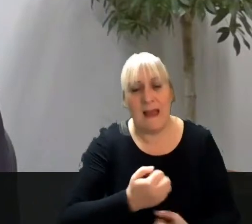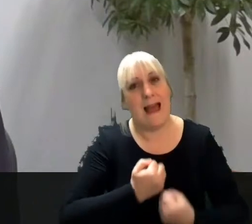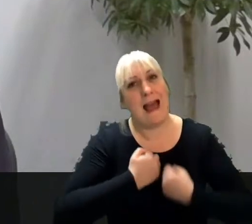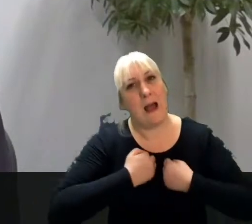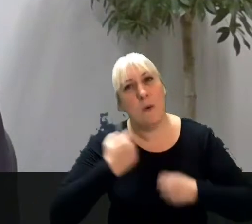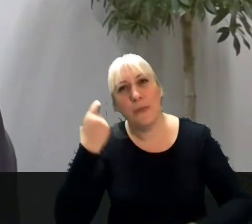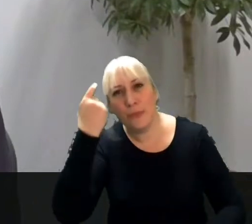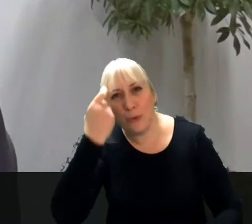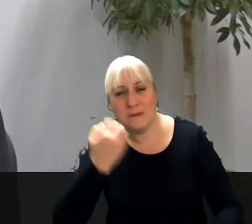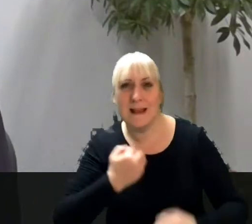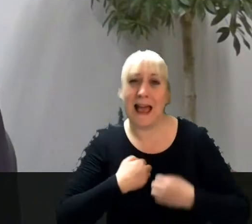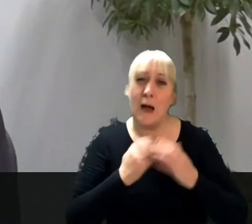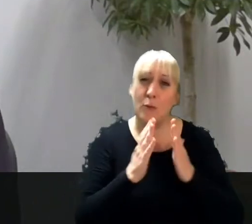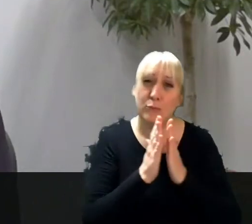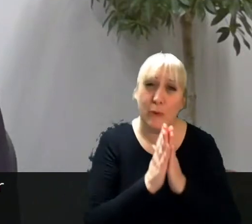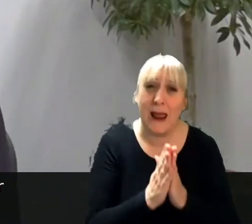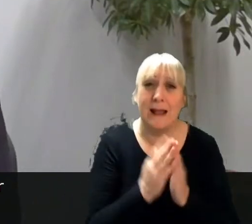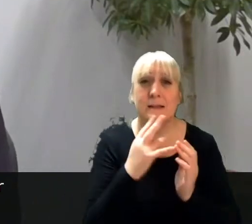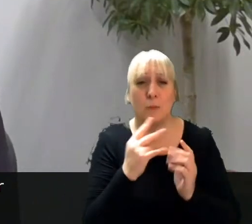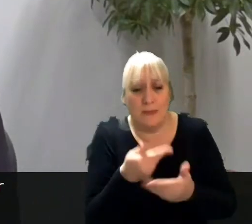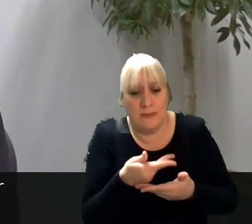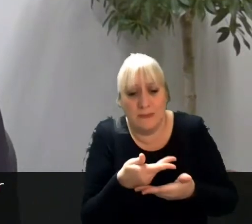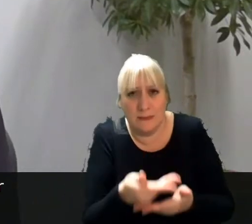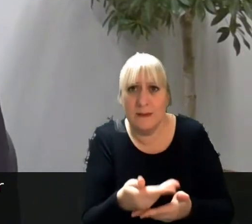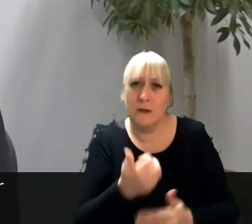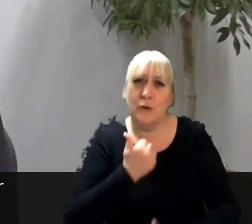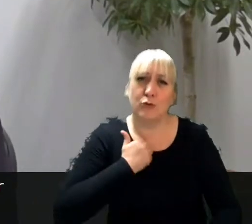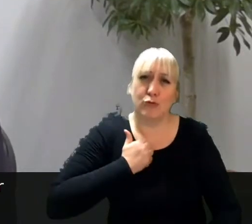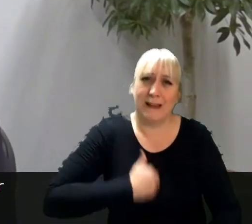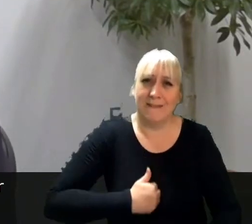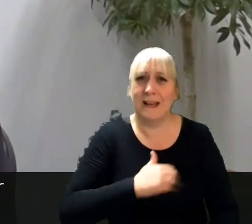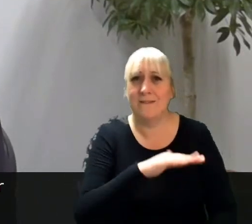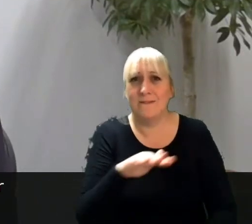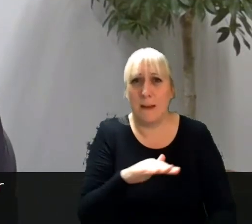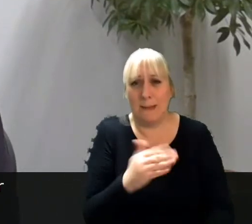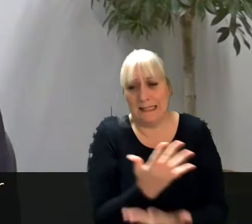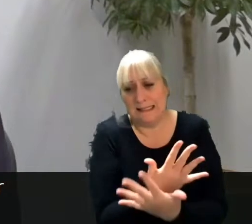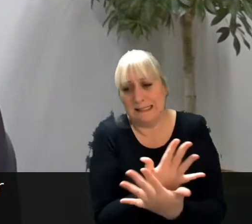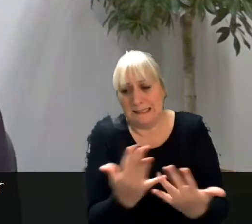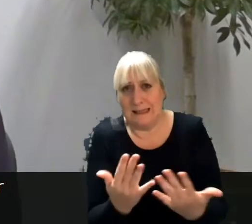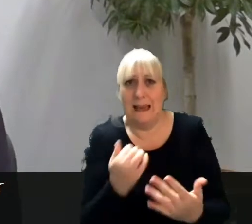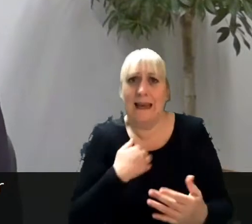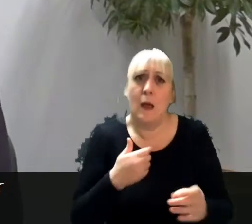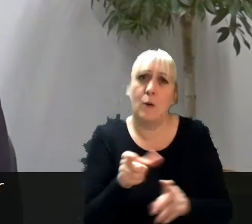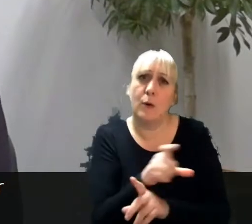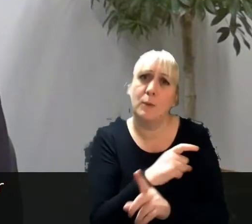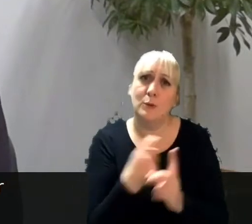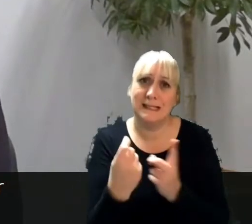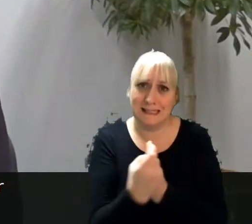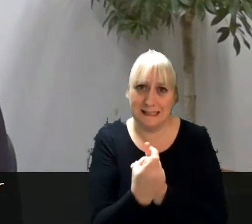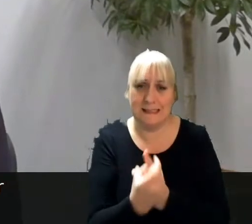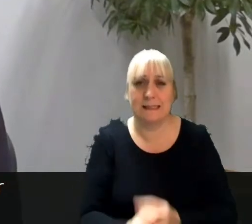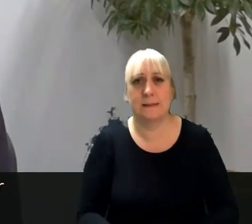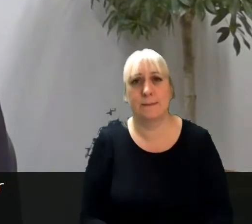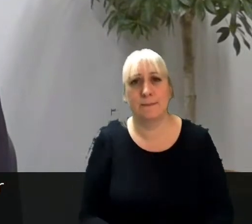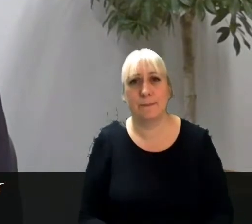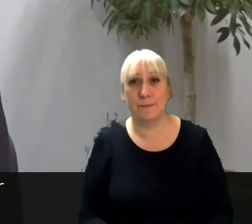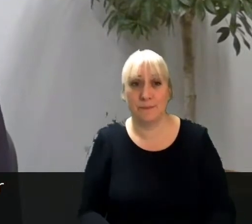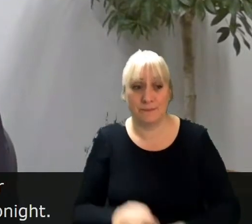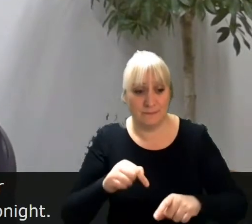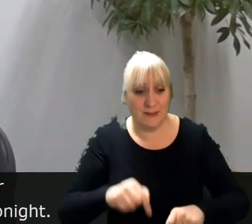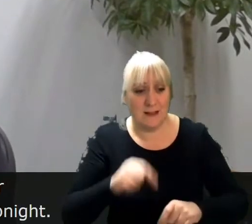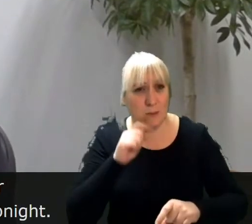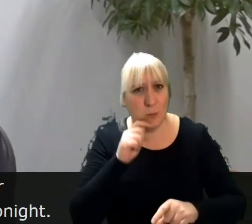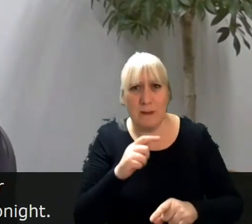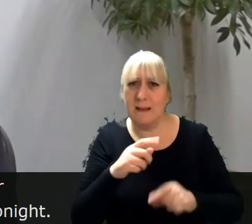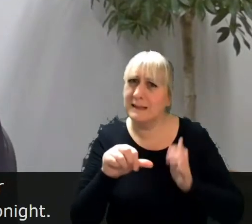the grieving families across our communities tonight. We still face some extremely difficult months